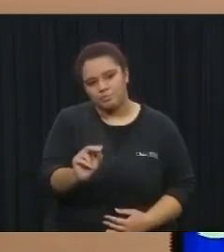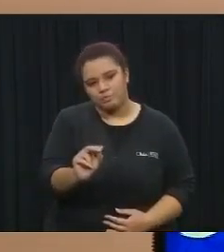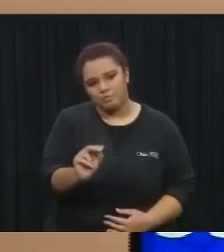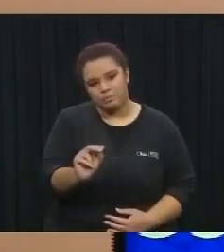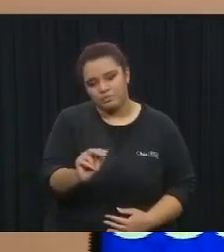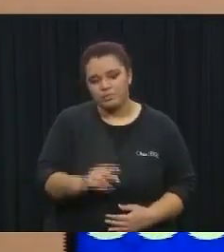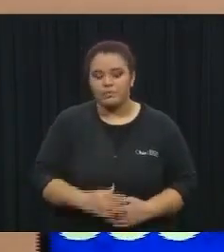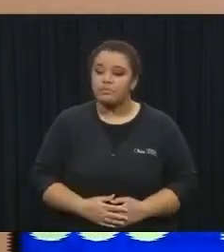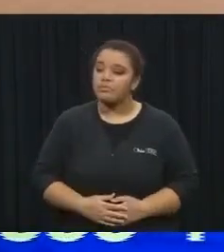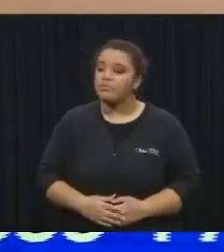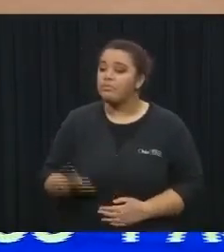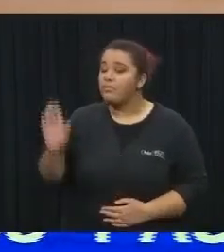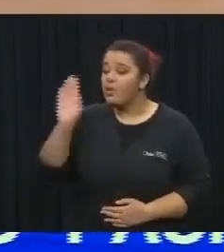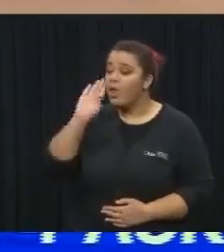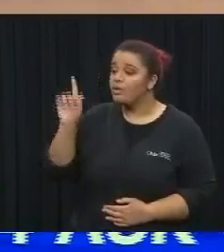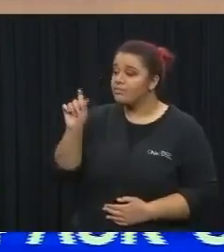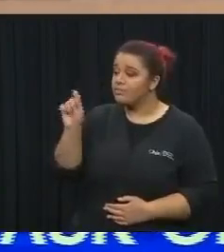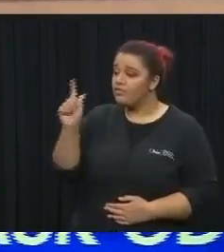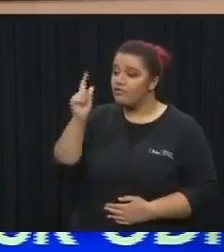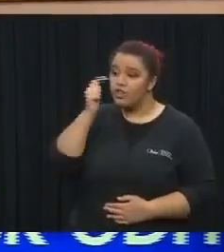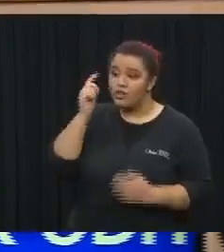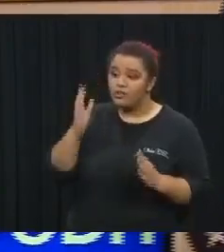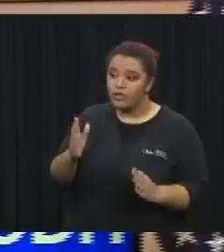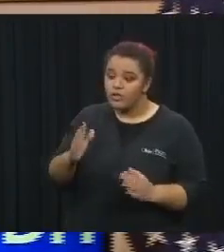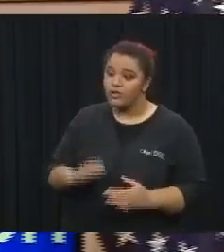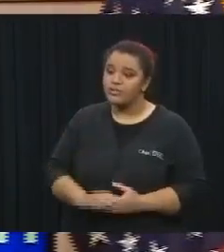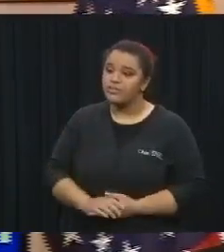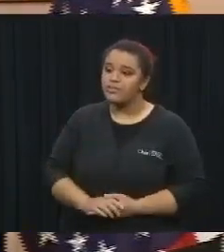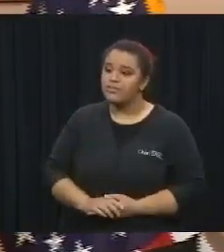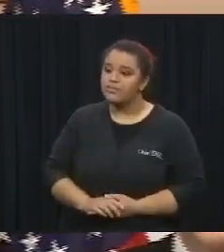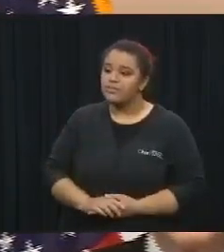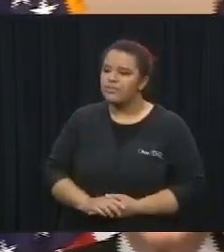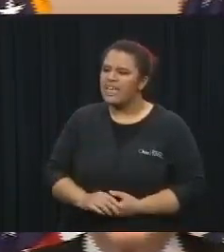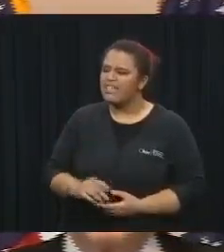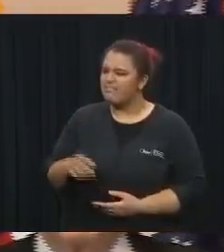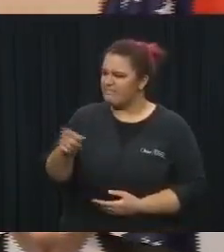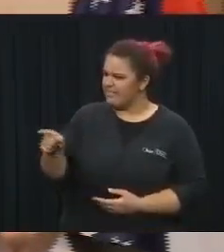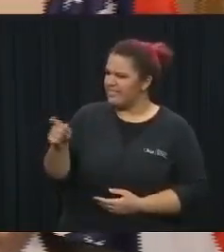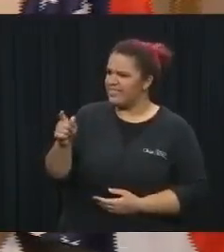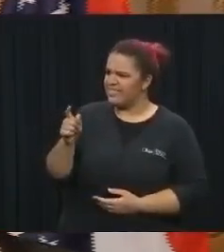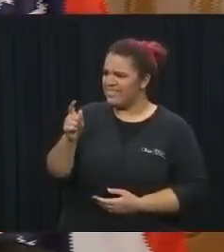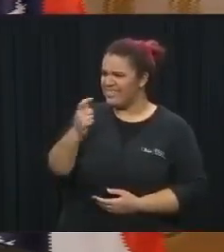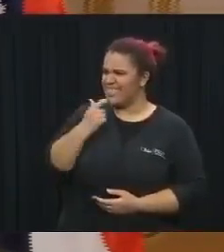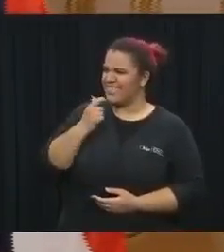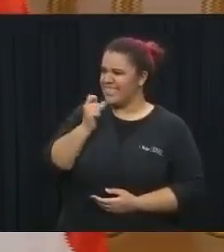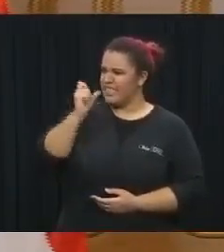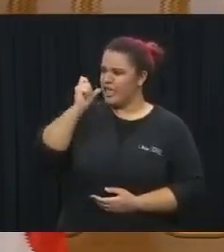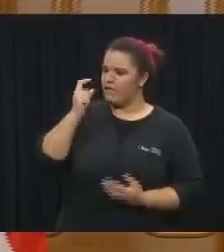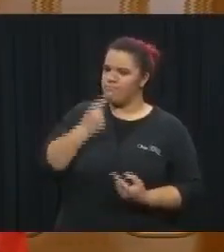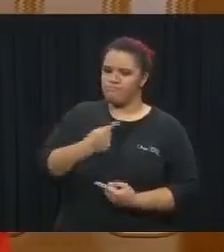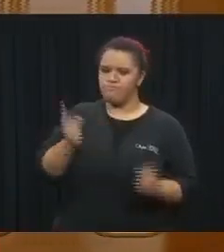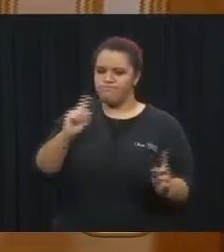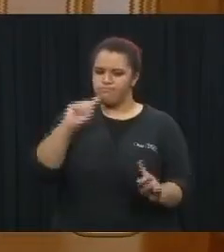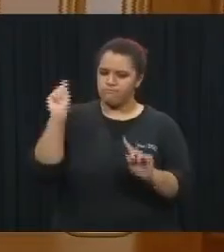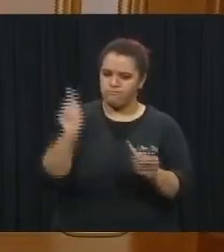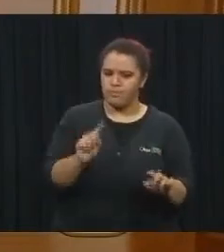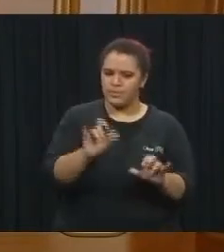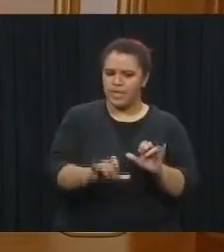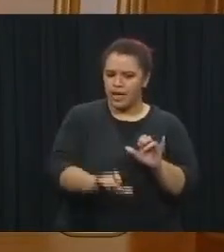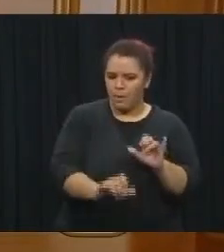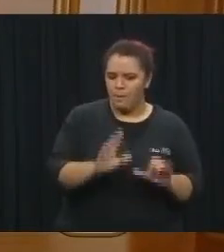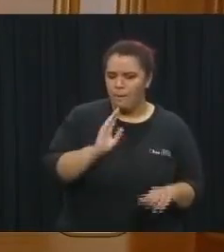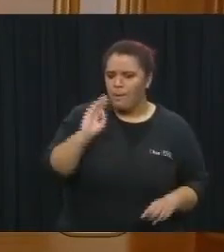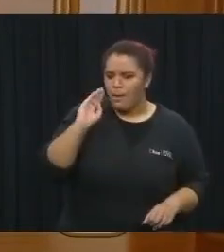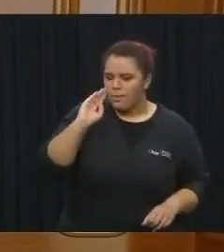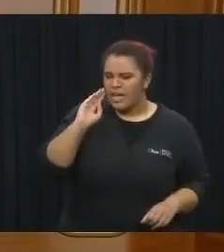you. And I want to get some clarification on your stay-at-home order, and I'm thinking specifically about manufacturing, which is terribly